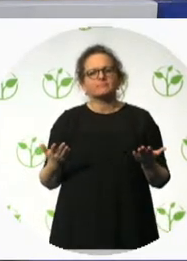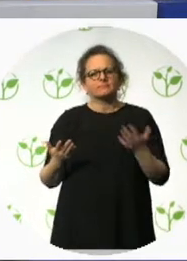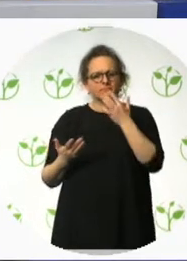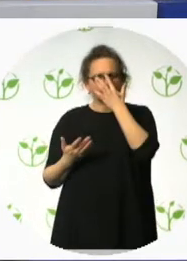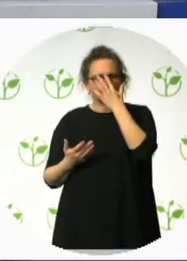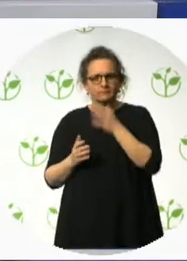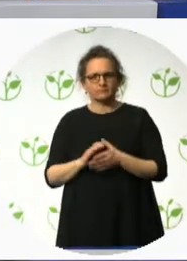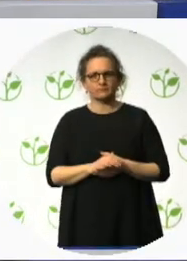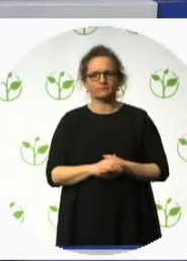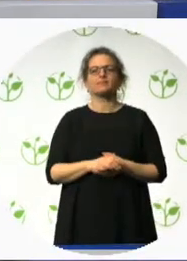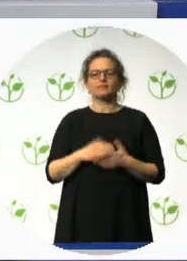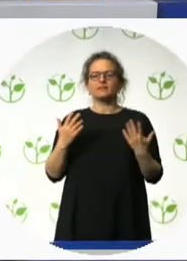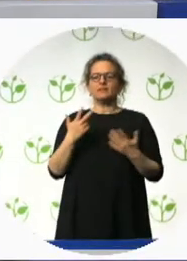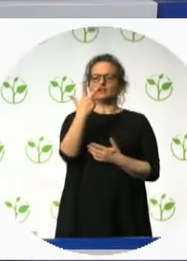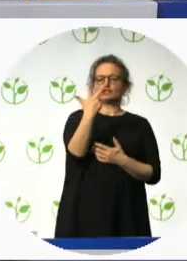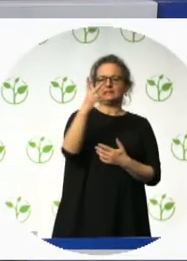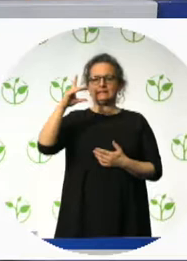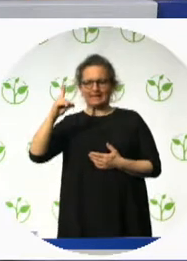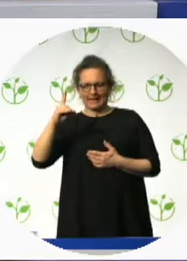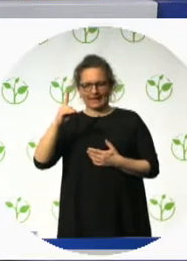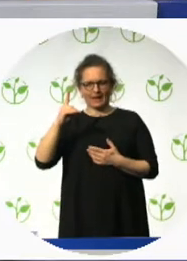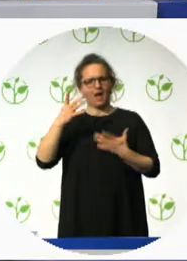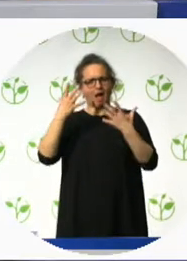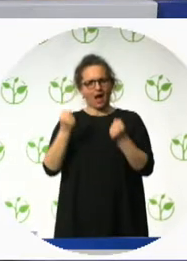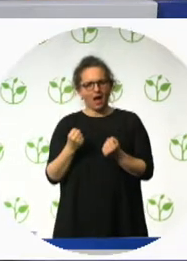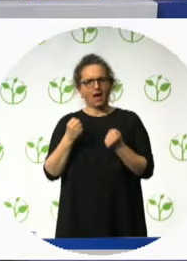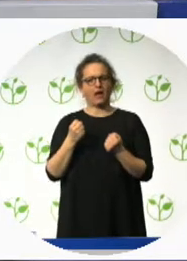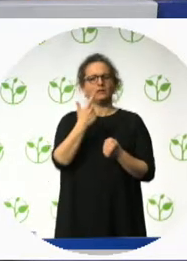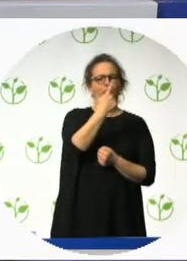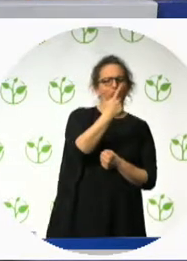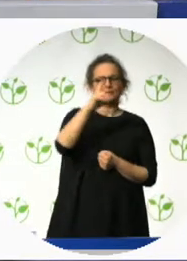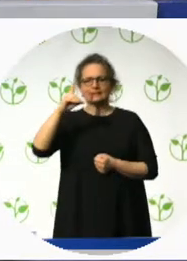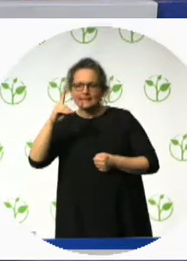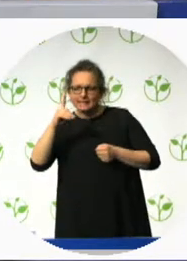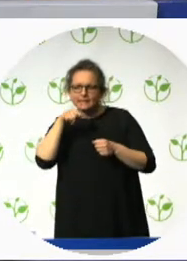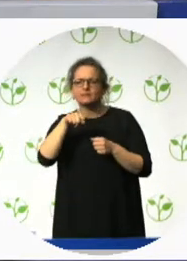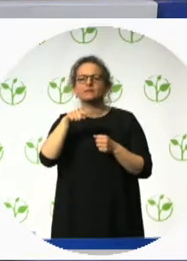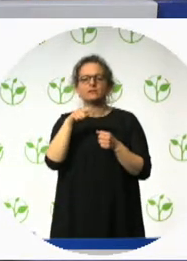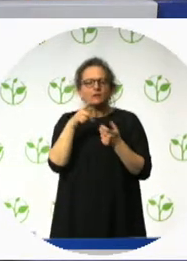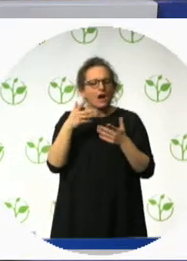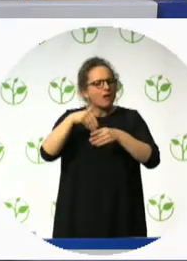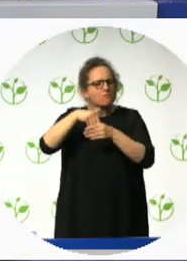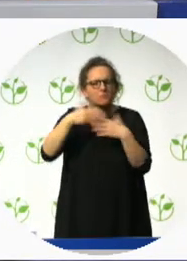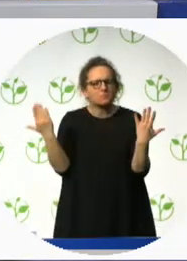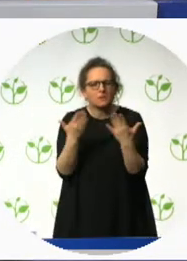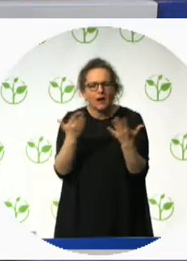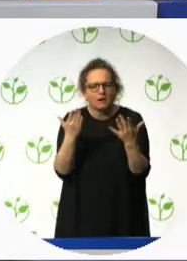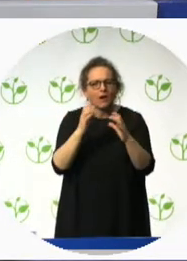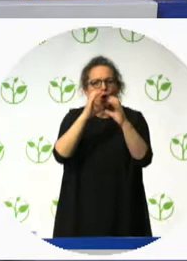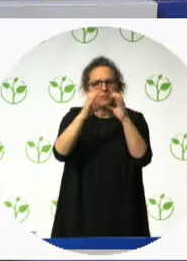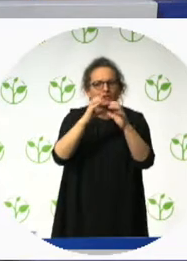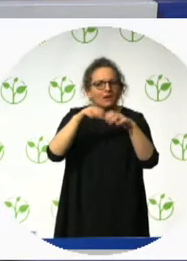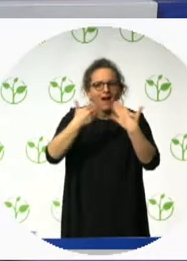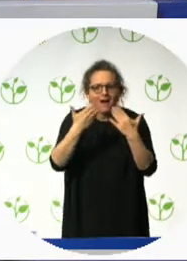that visual fields and visual communication is very necessary for deaf people and